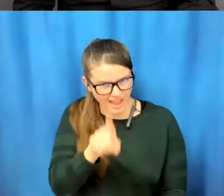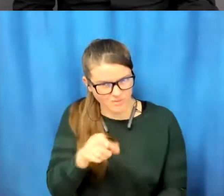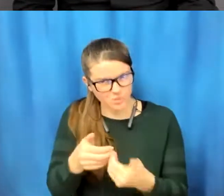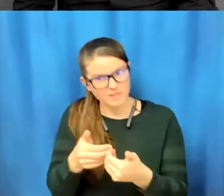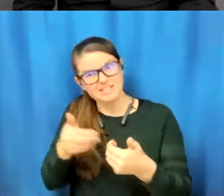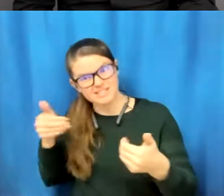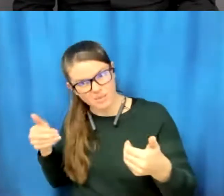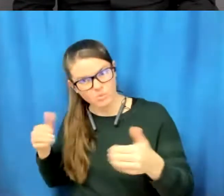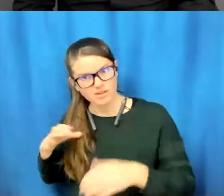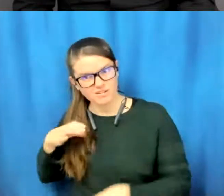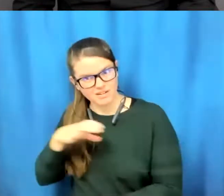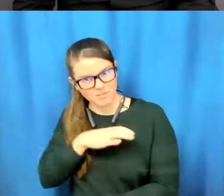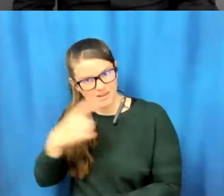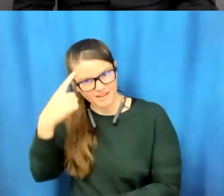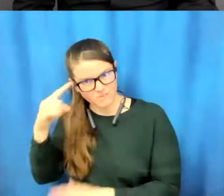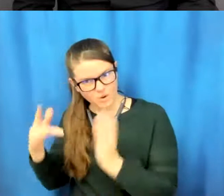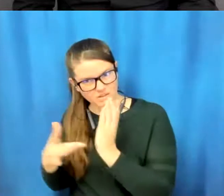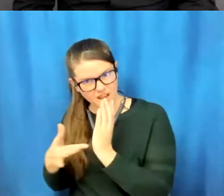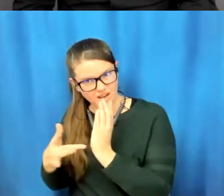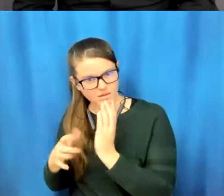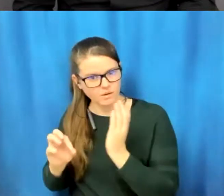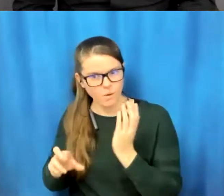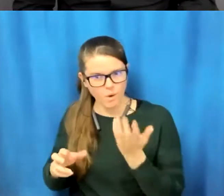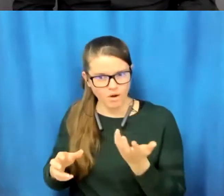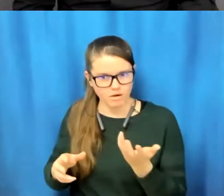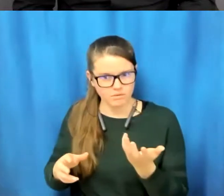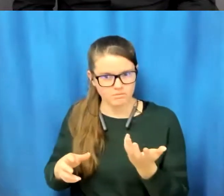Can we say we're meeting as the